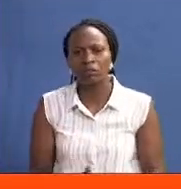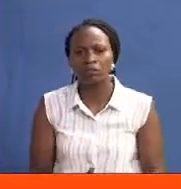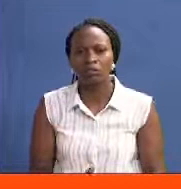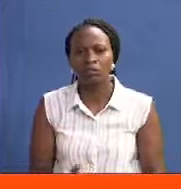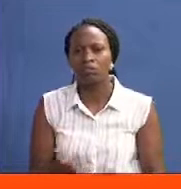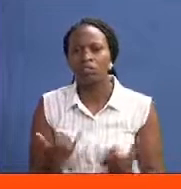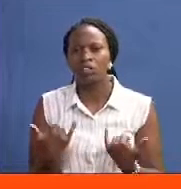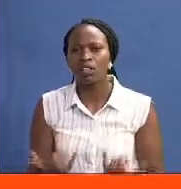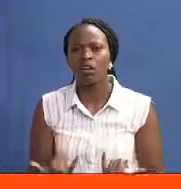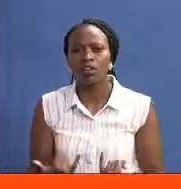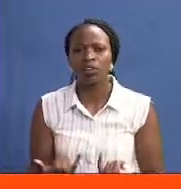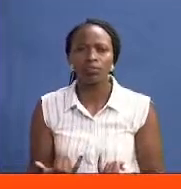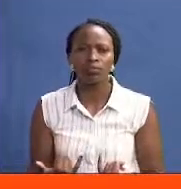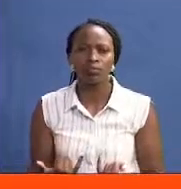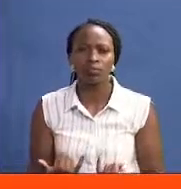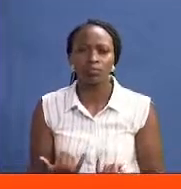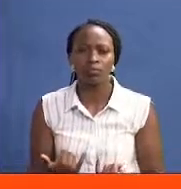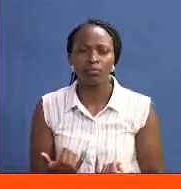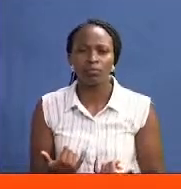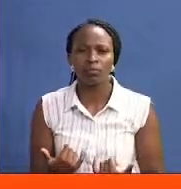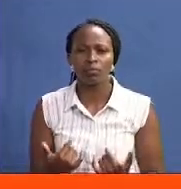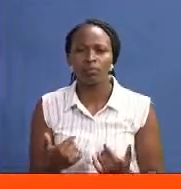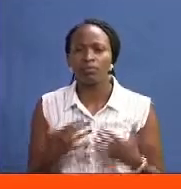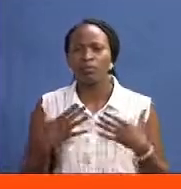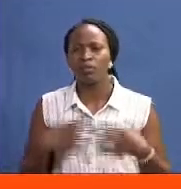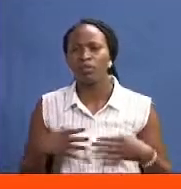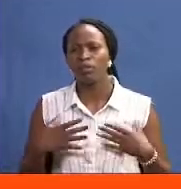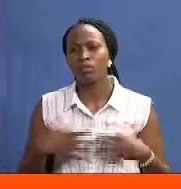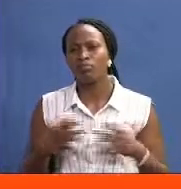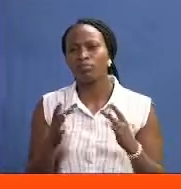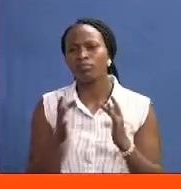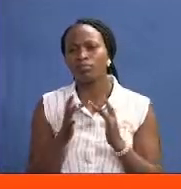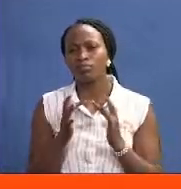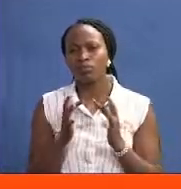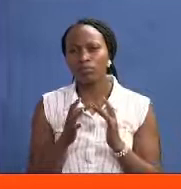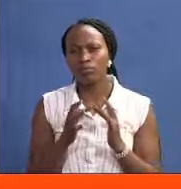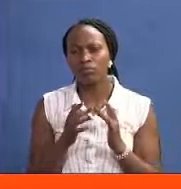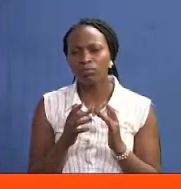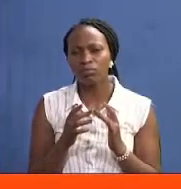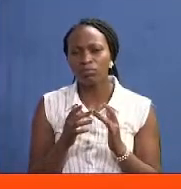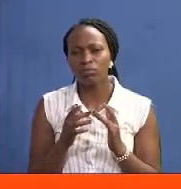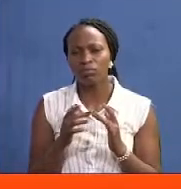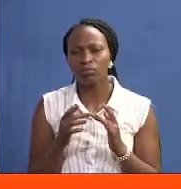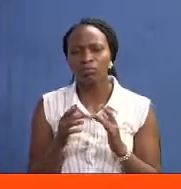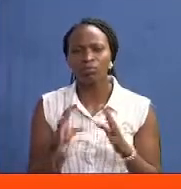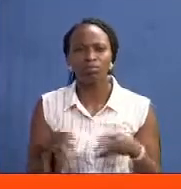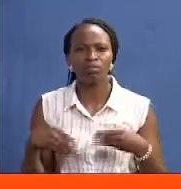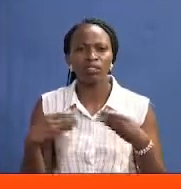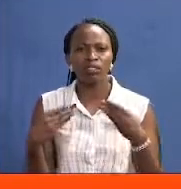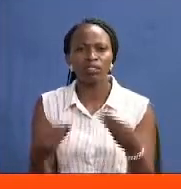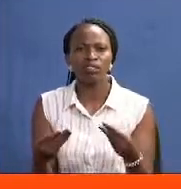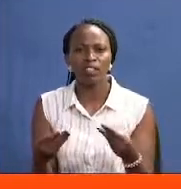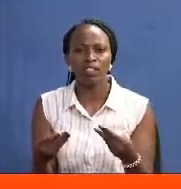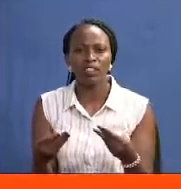now we see people whose social media presence is anchored on airing